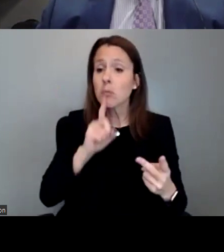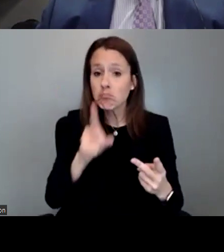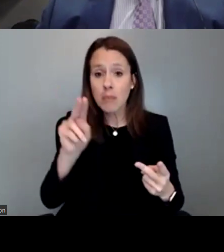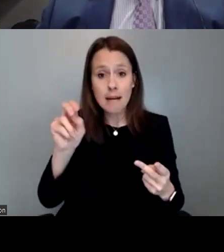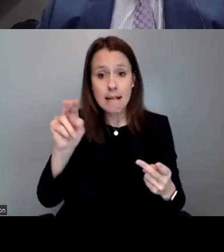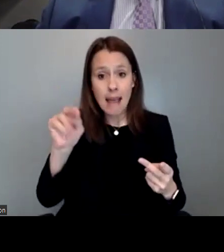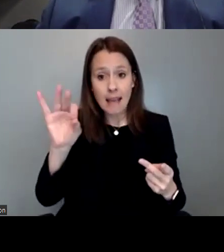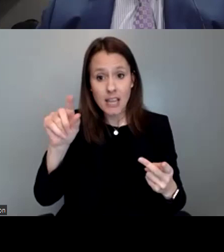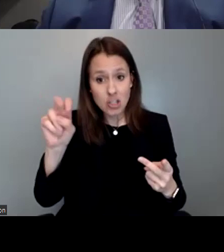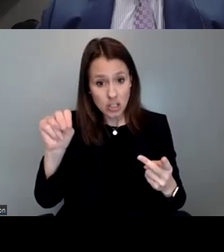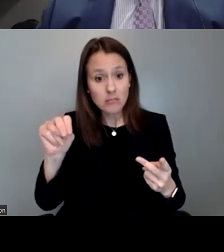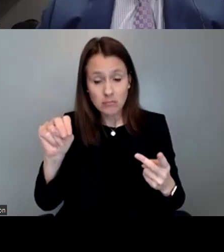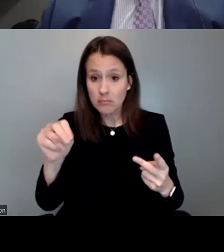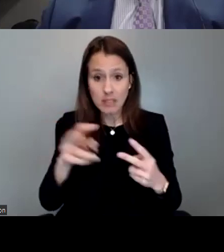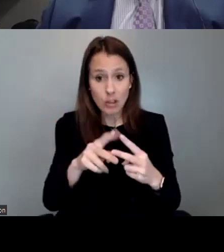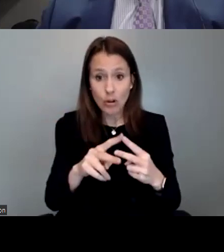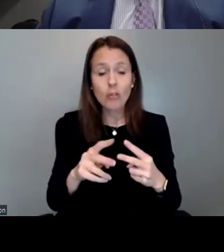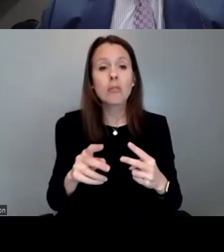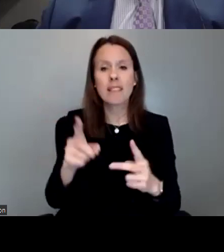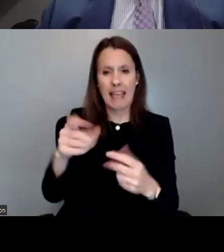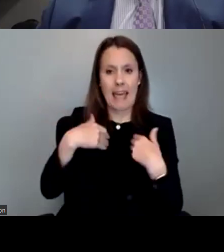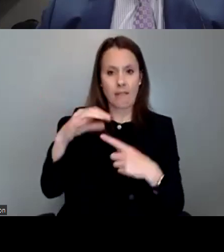a project under their